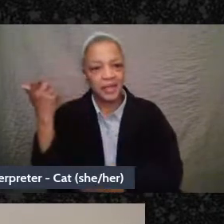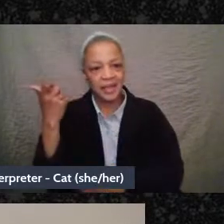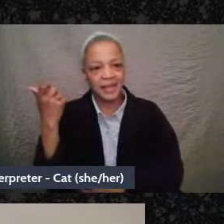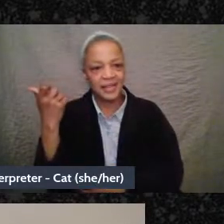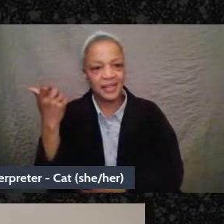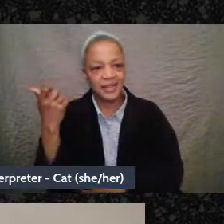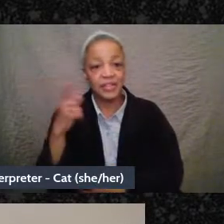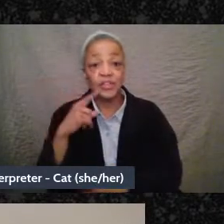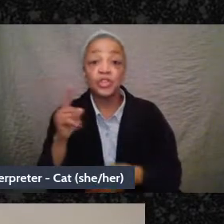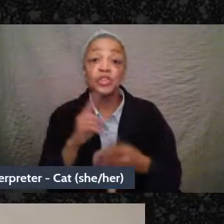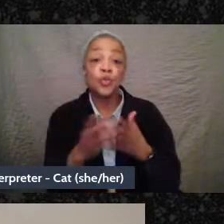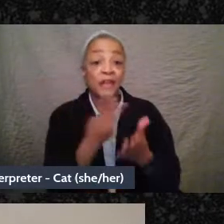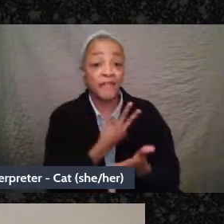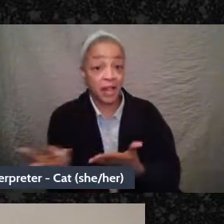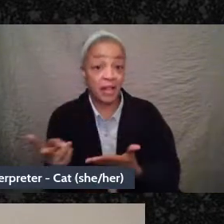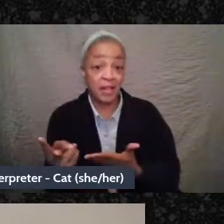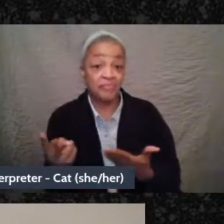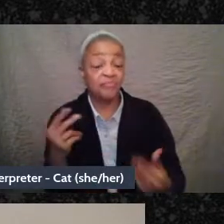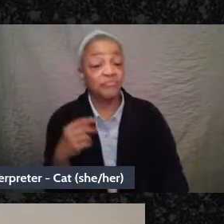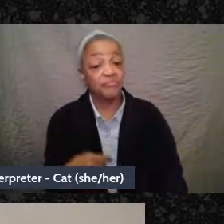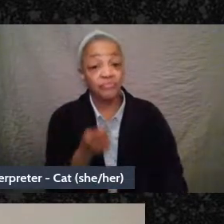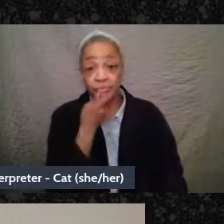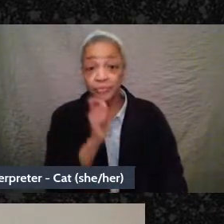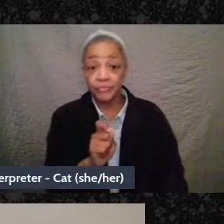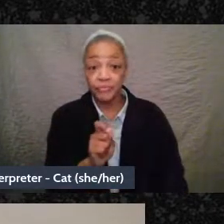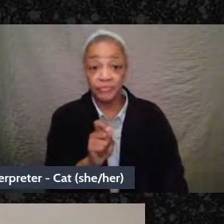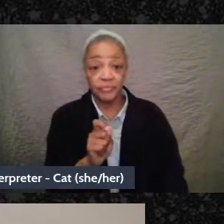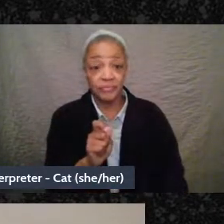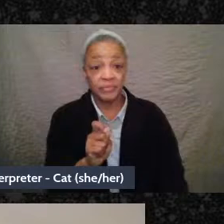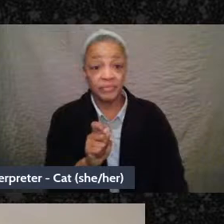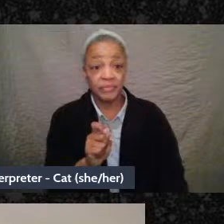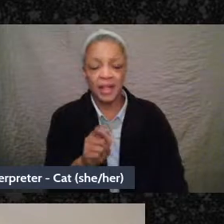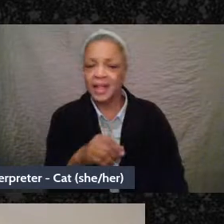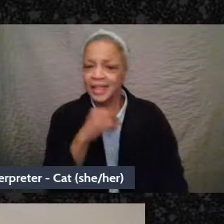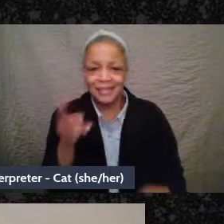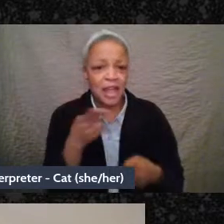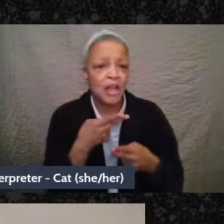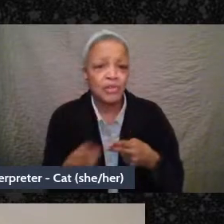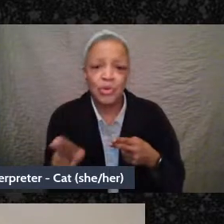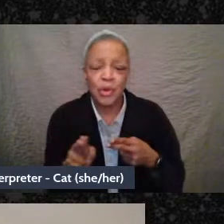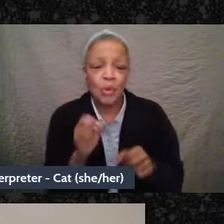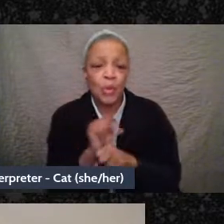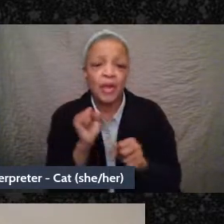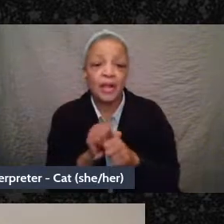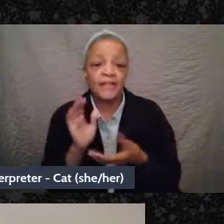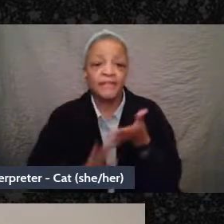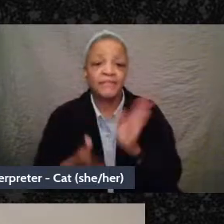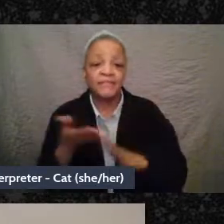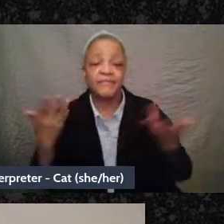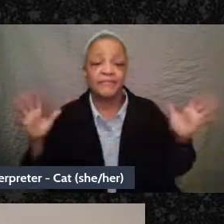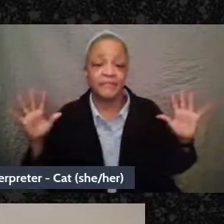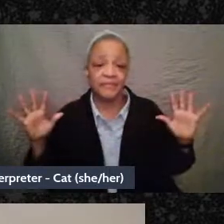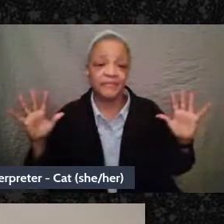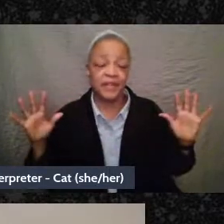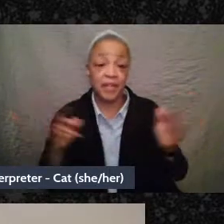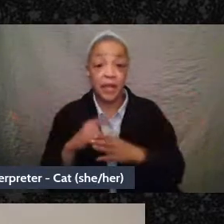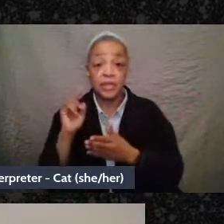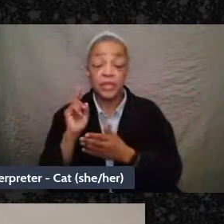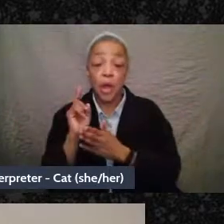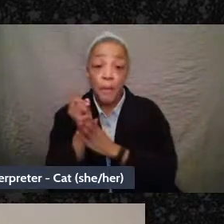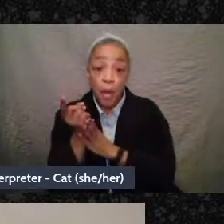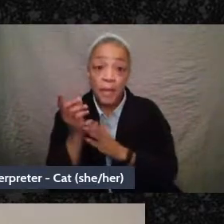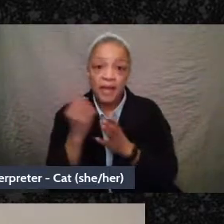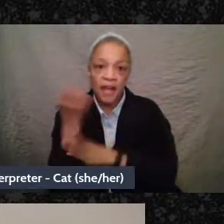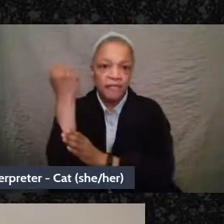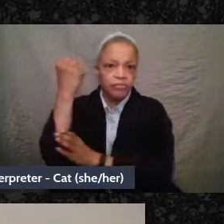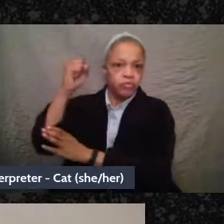you will go down. That's not like quick work. And that is like, there's a moment of uprising and it seems like a